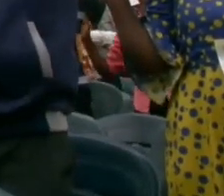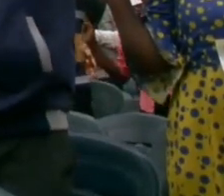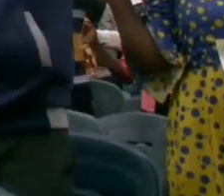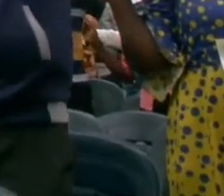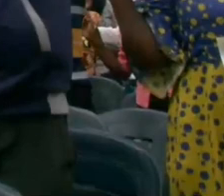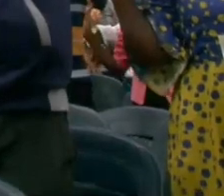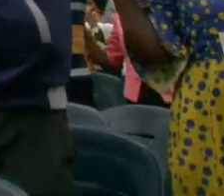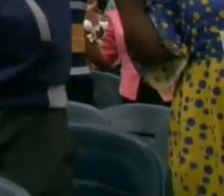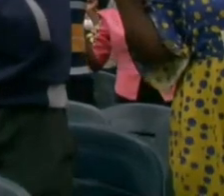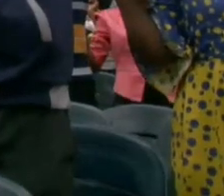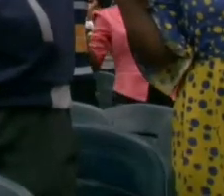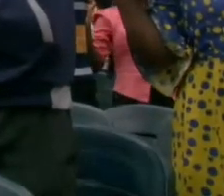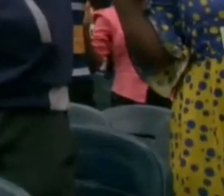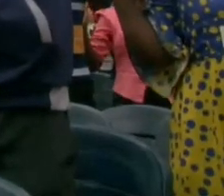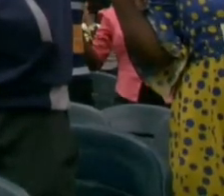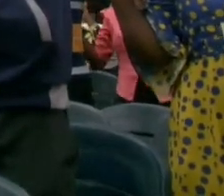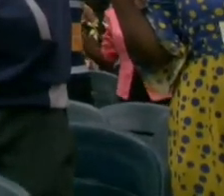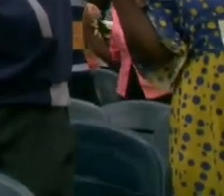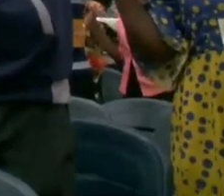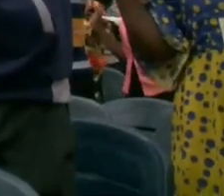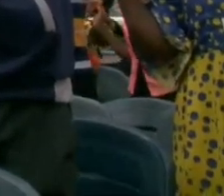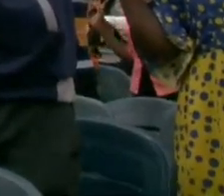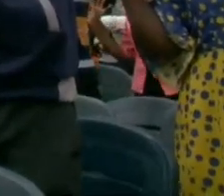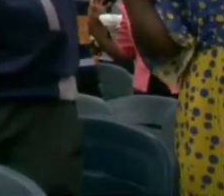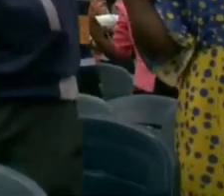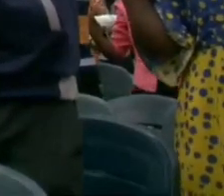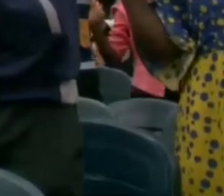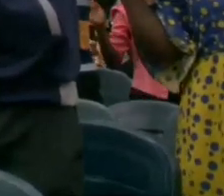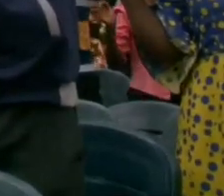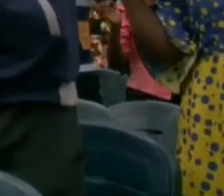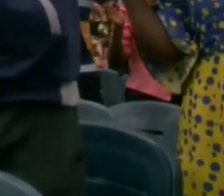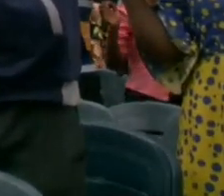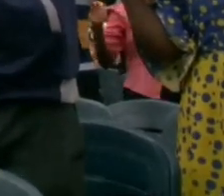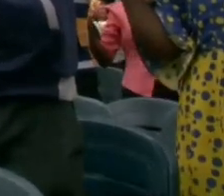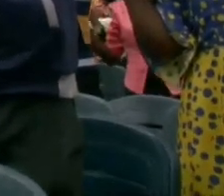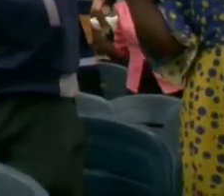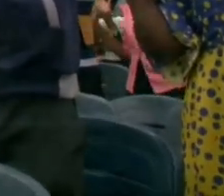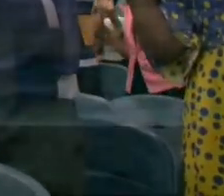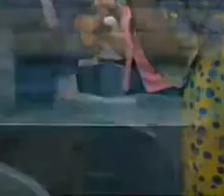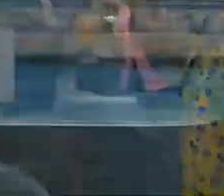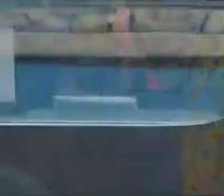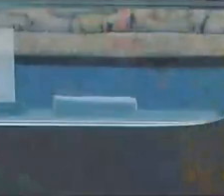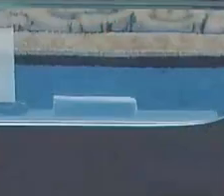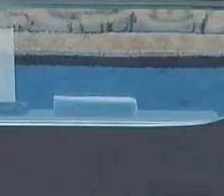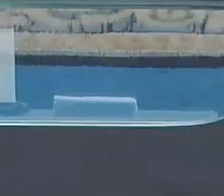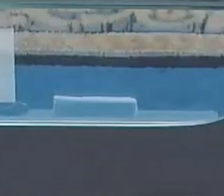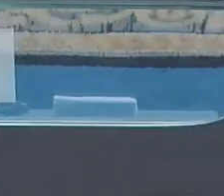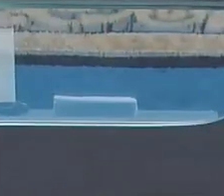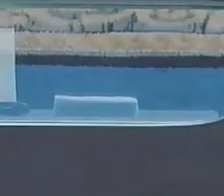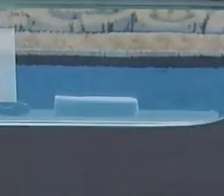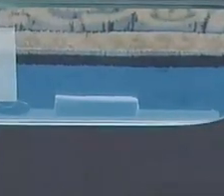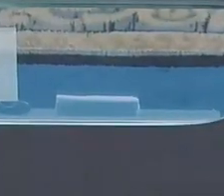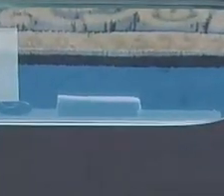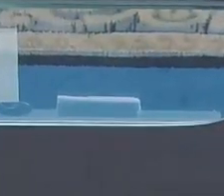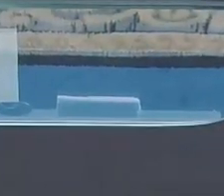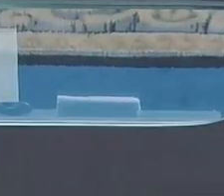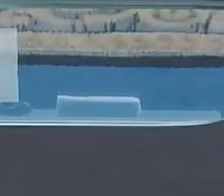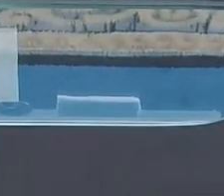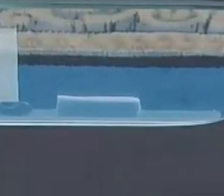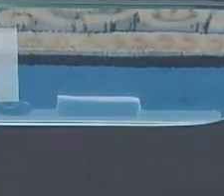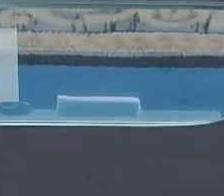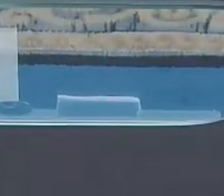each life, that when we meet in the future, I'll see that smile of the achiever, the smile of the